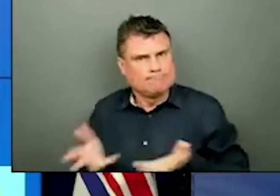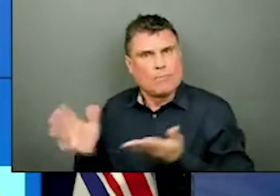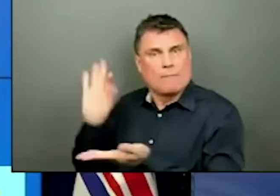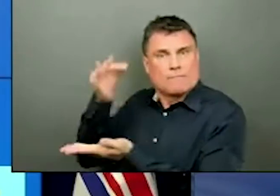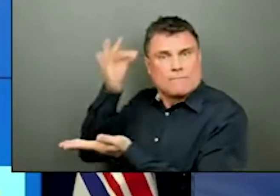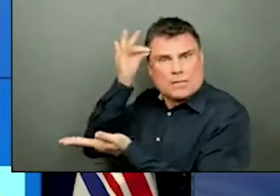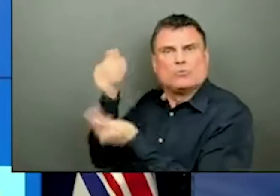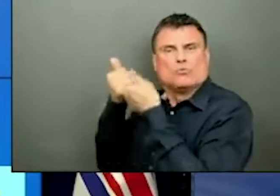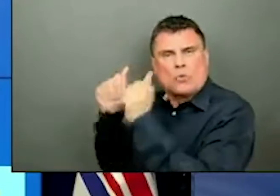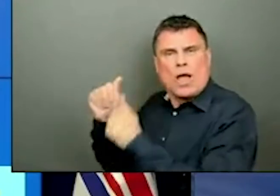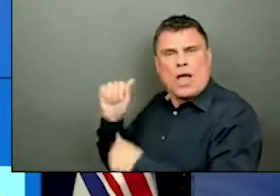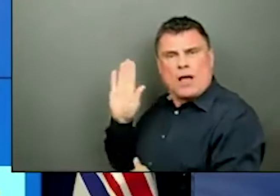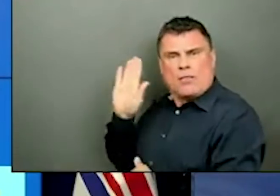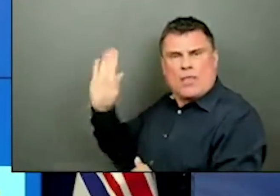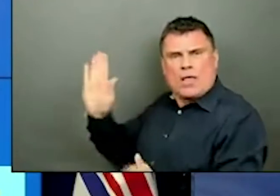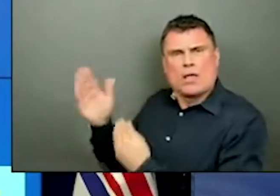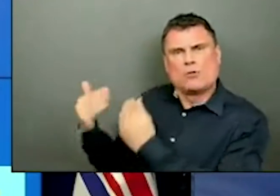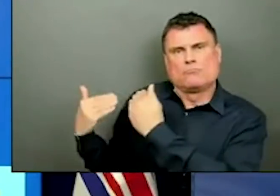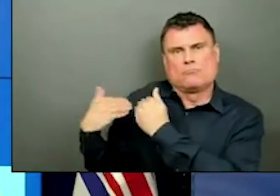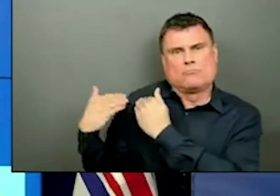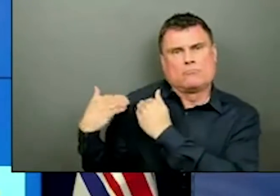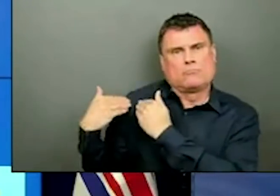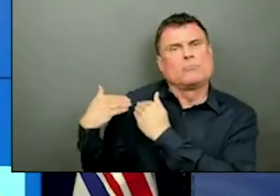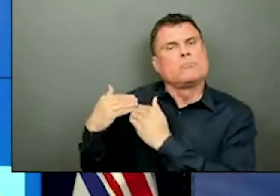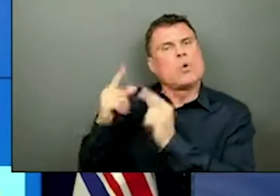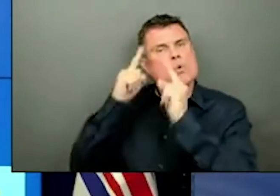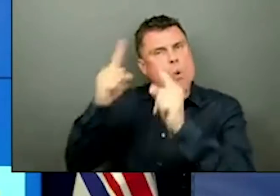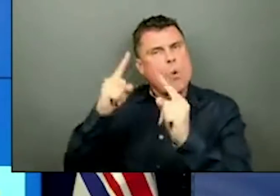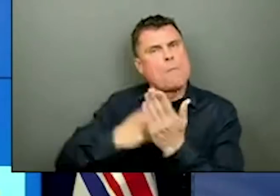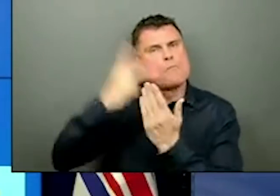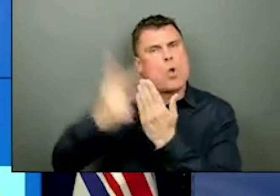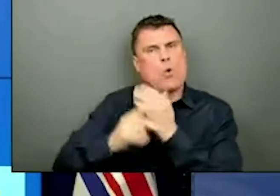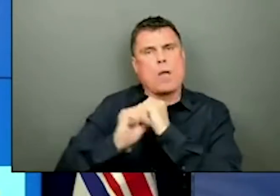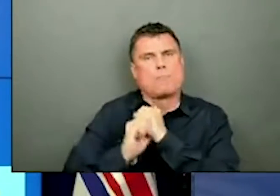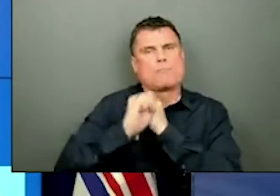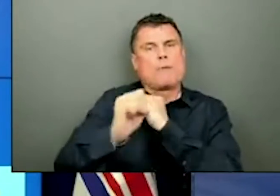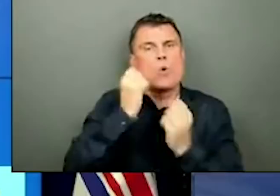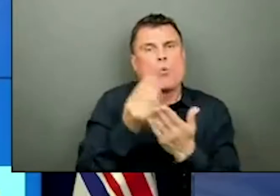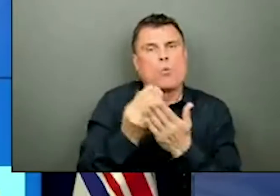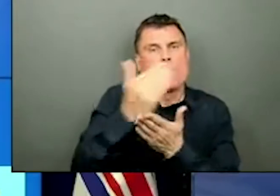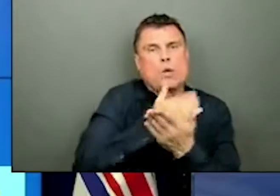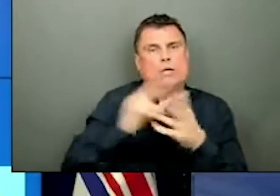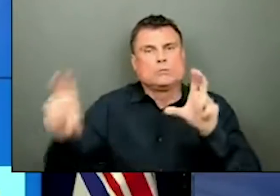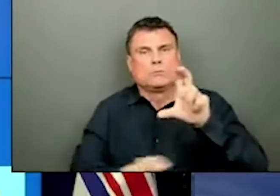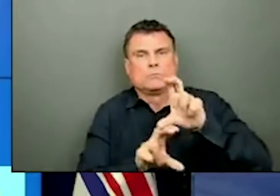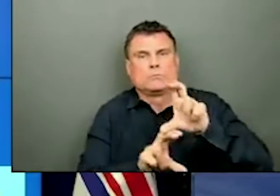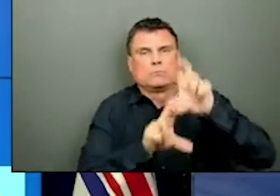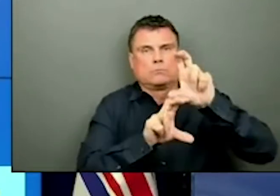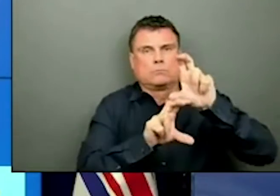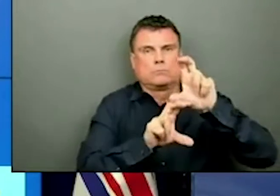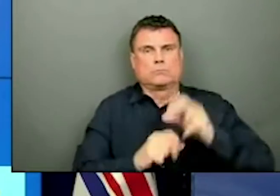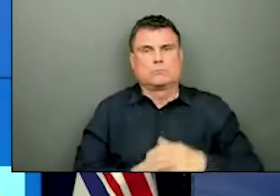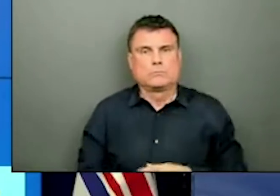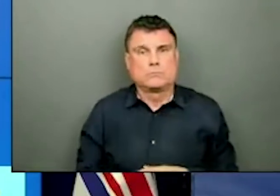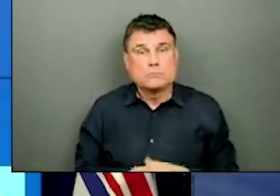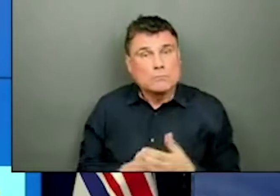can to ensure that these programs be extended a little bit longer. You have a follow-up, Lisa?